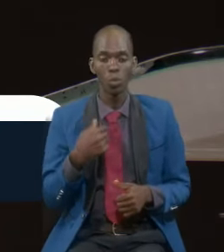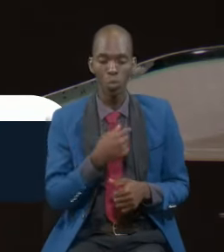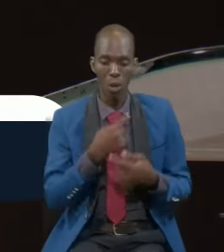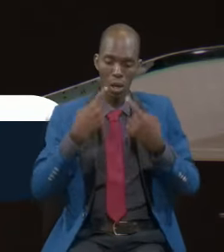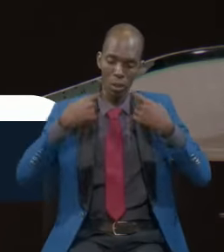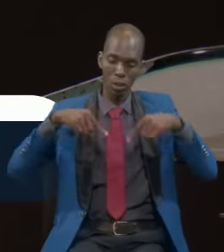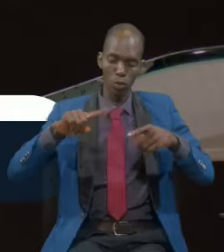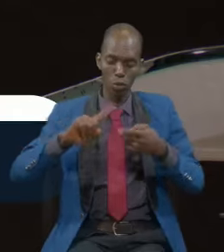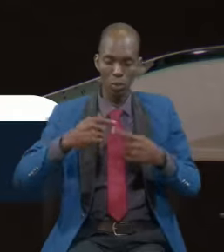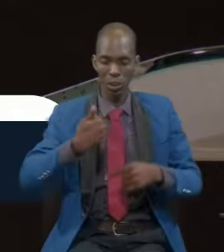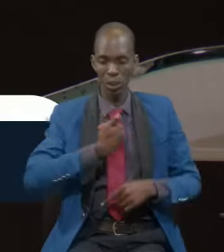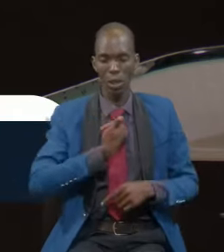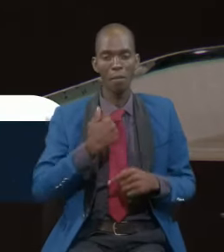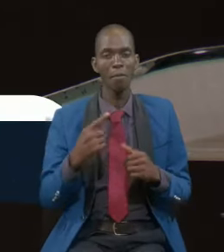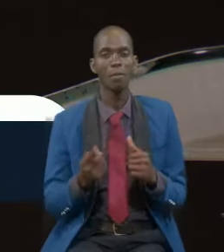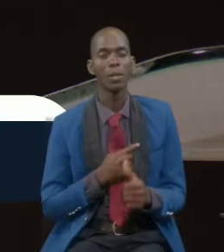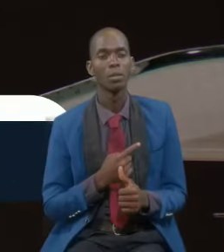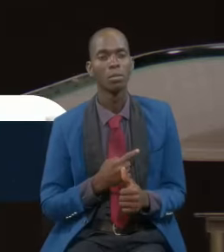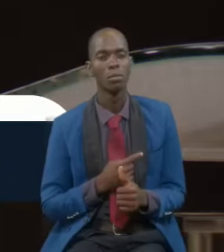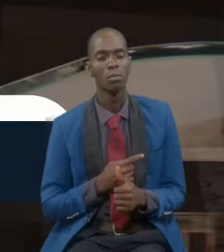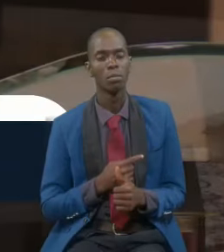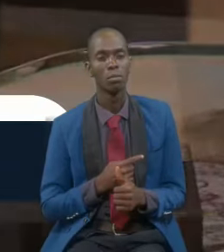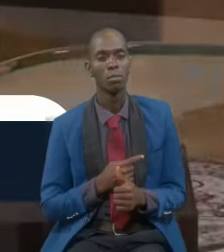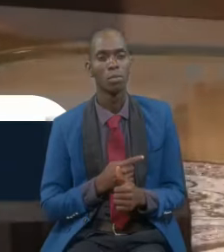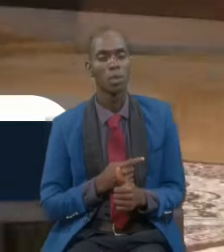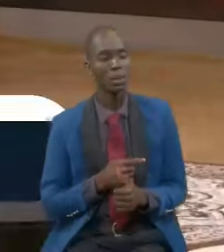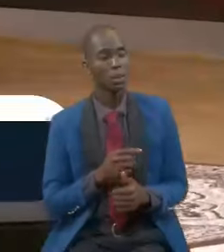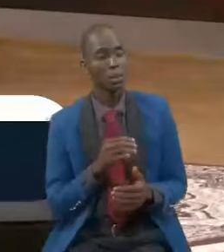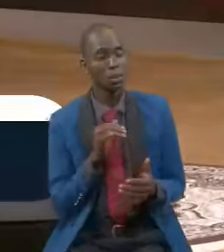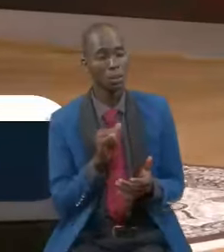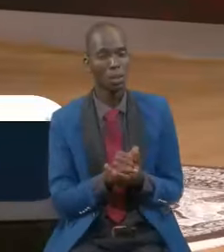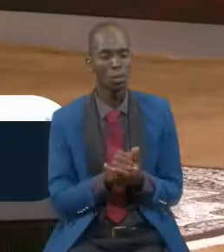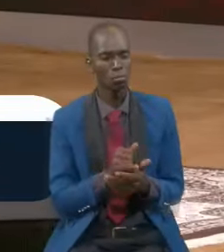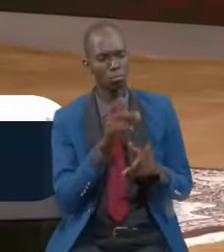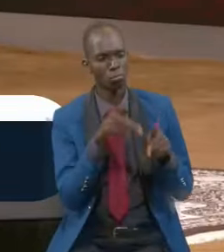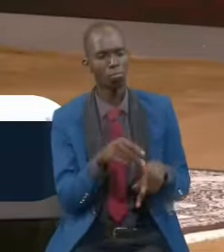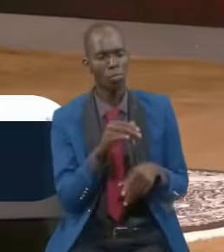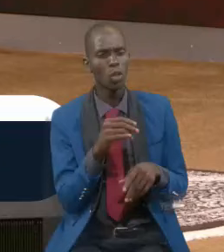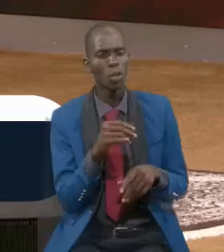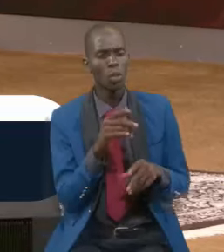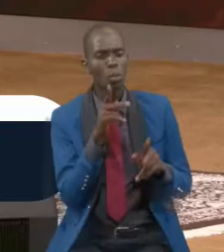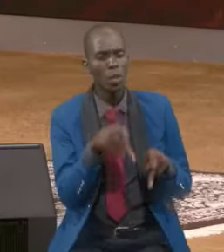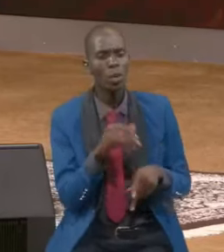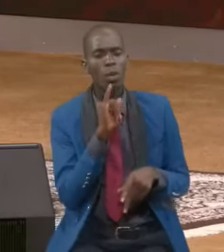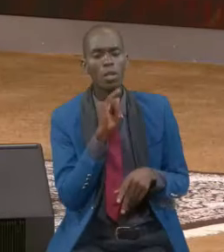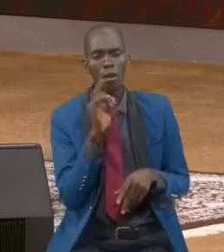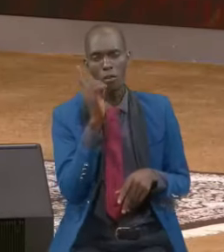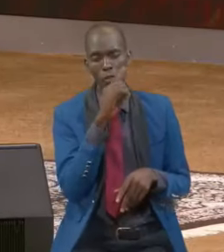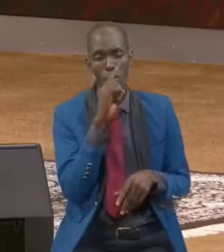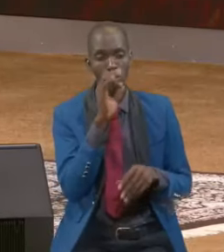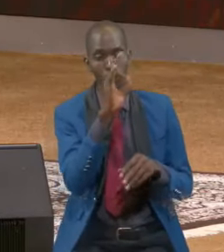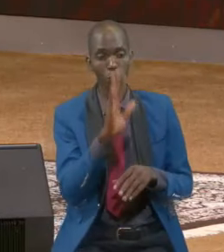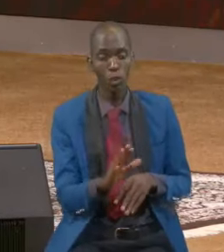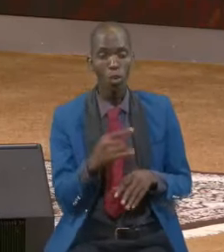ourselves first. That fellow is a false preacher, false prophet, who preaches to other people